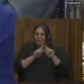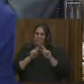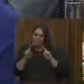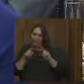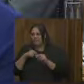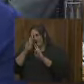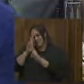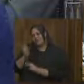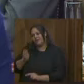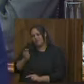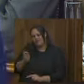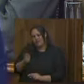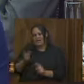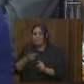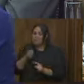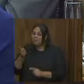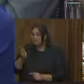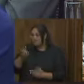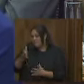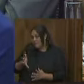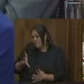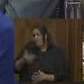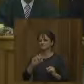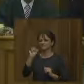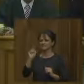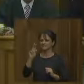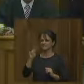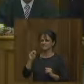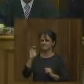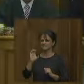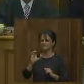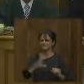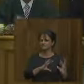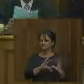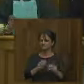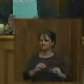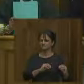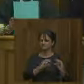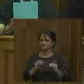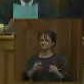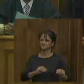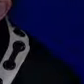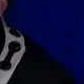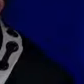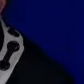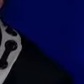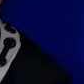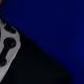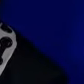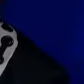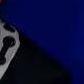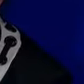serving the community and serving the needs of the people of the Western Cape. And therefore, it's very important that we put this motion of